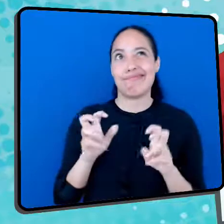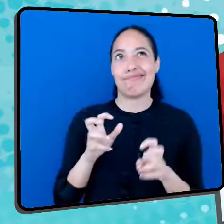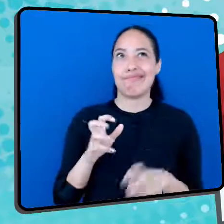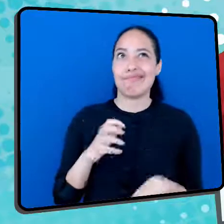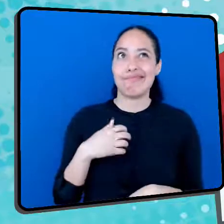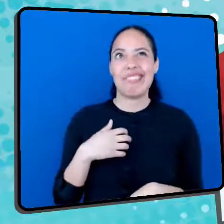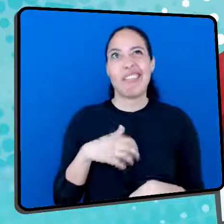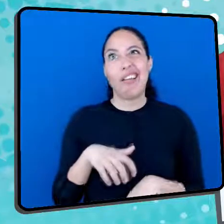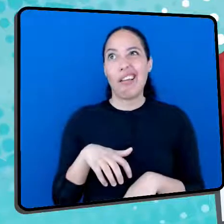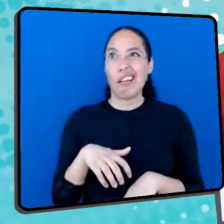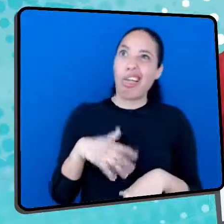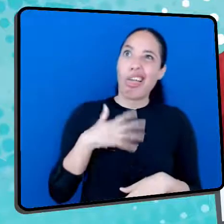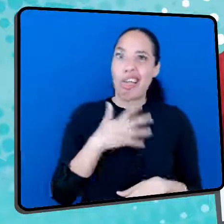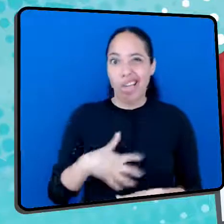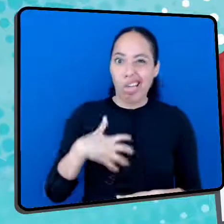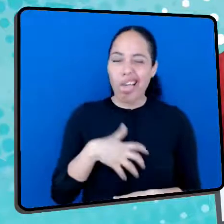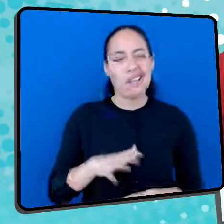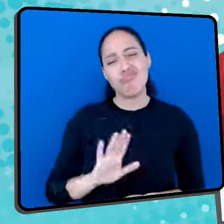surprising sometimes, I think.